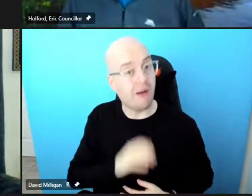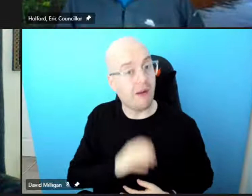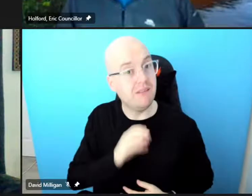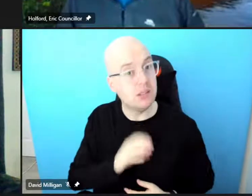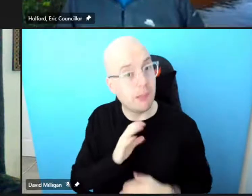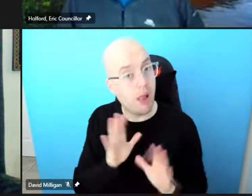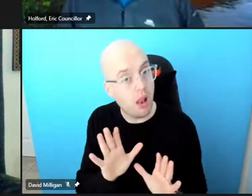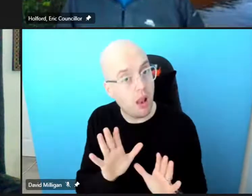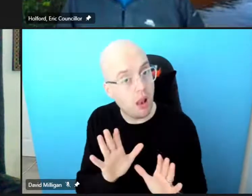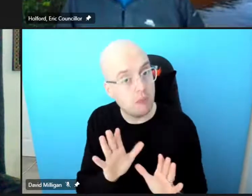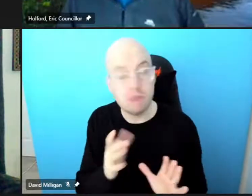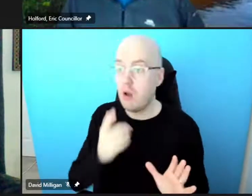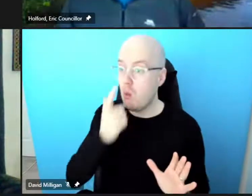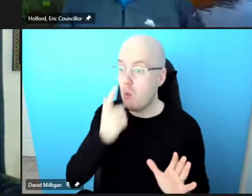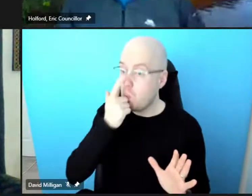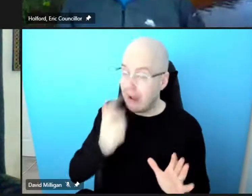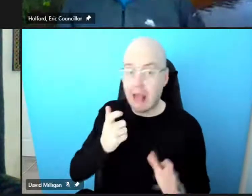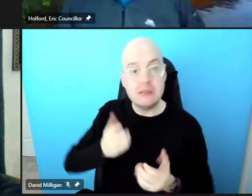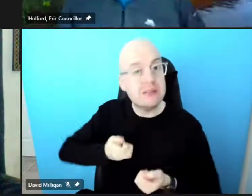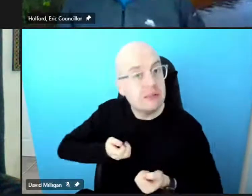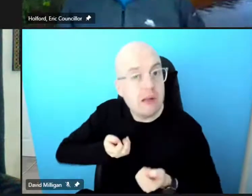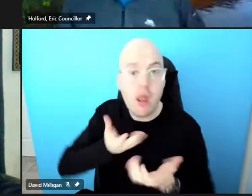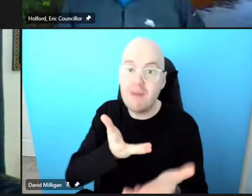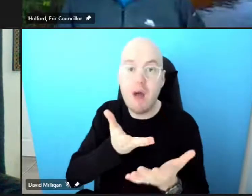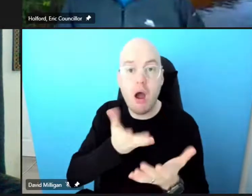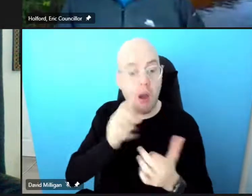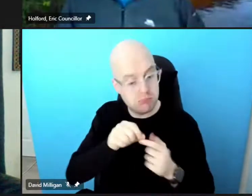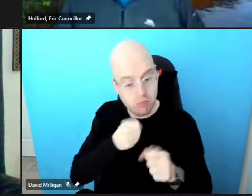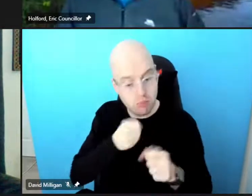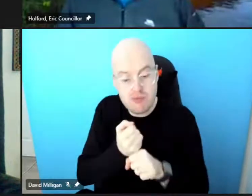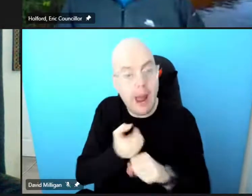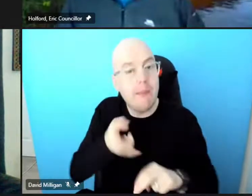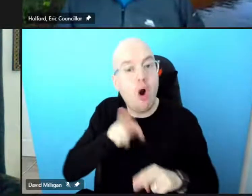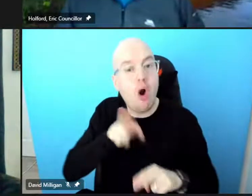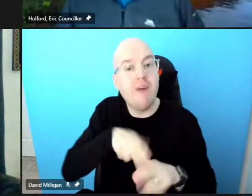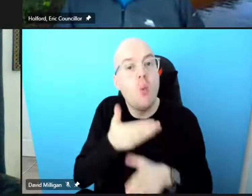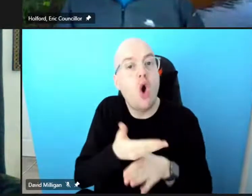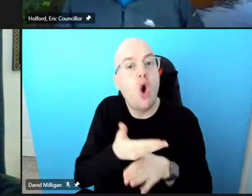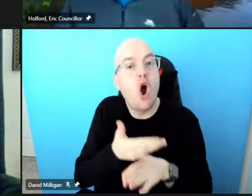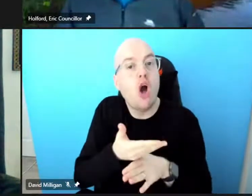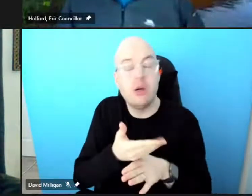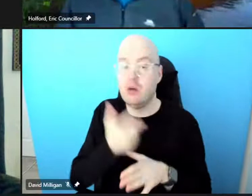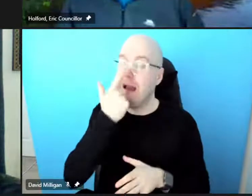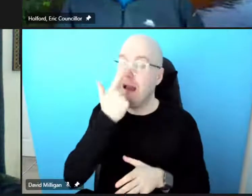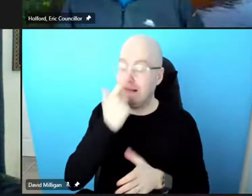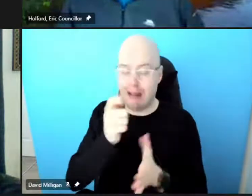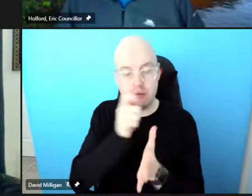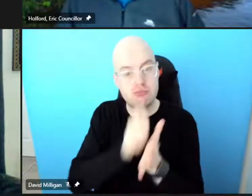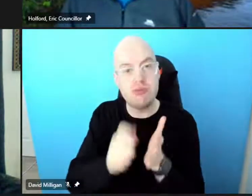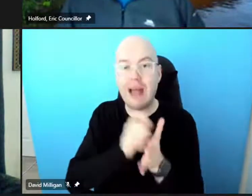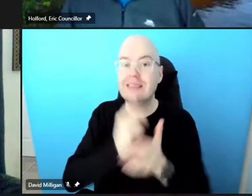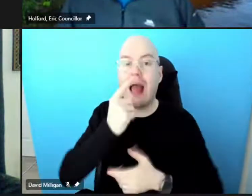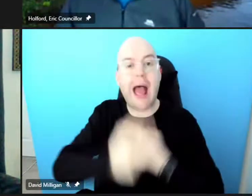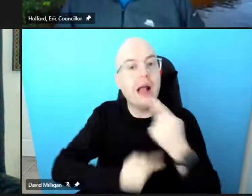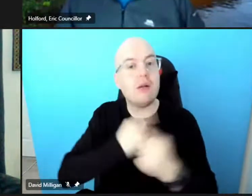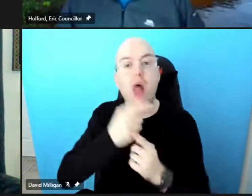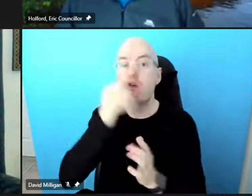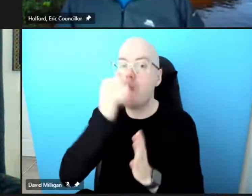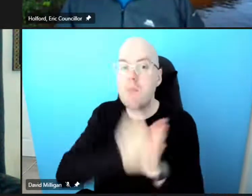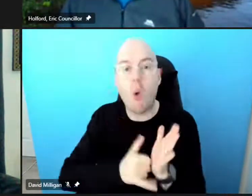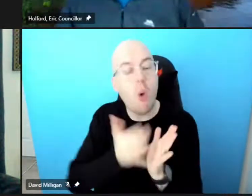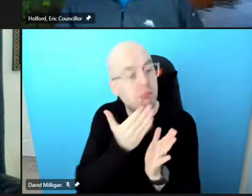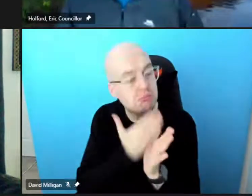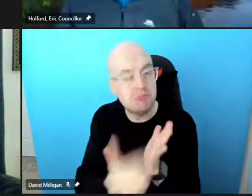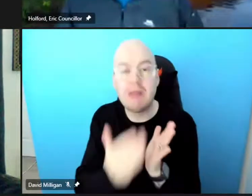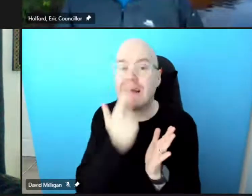still deliver a programme of work, that I can still write my annual report. And I think as a function,